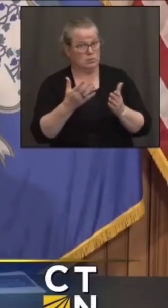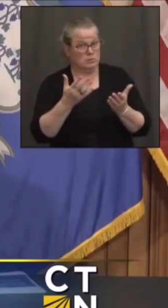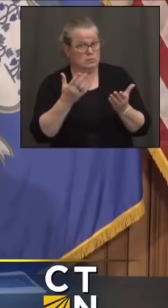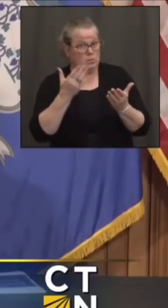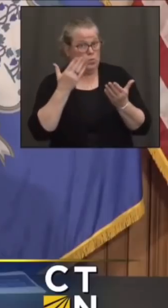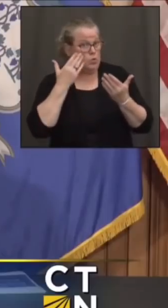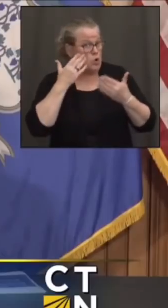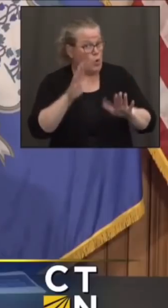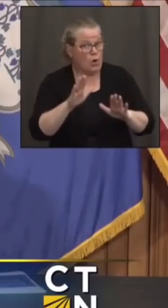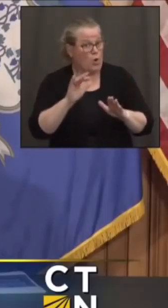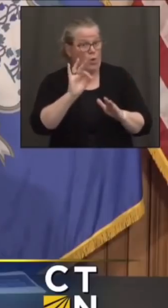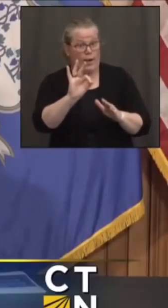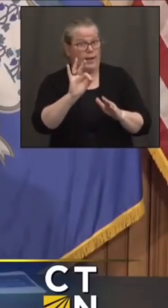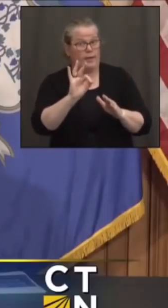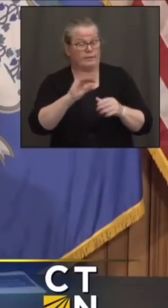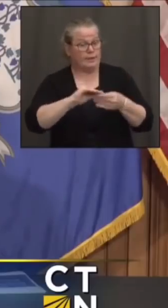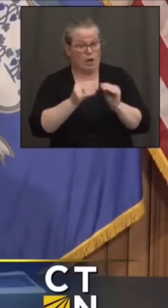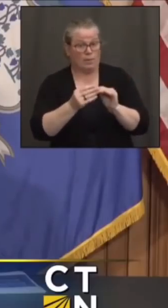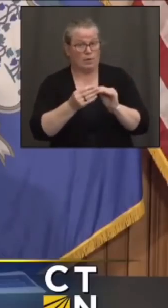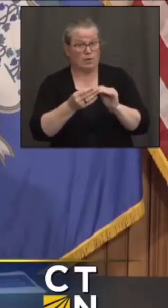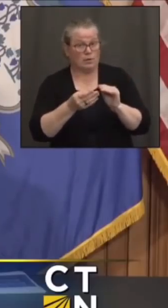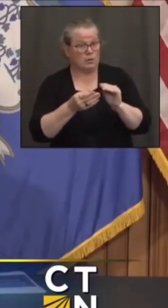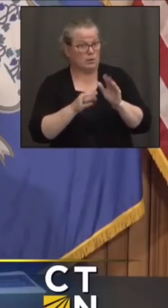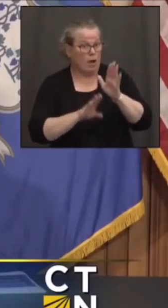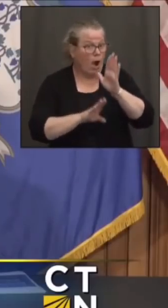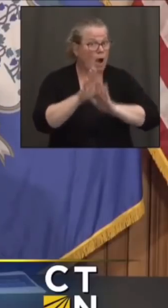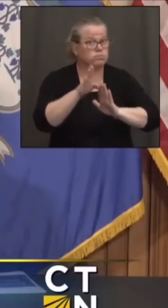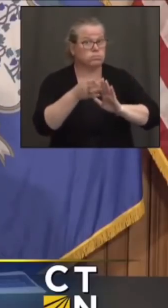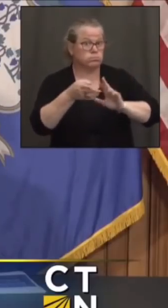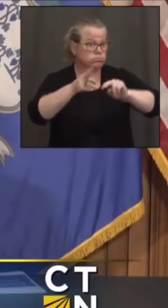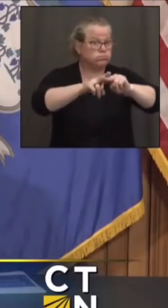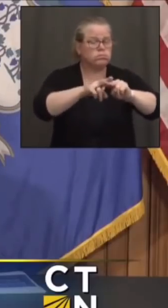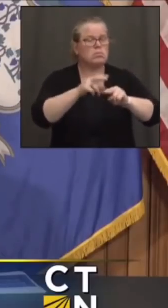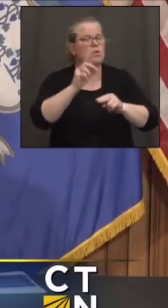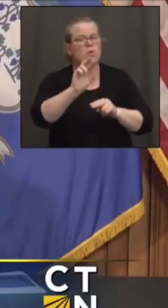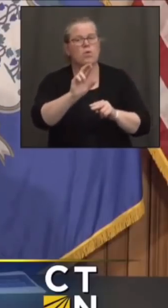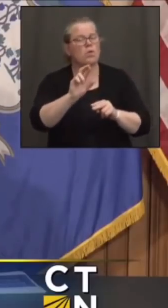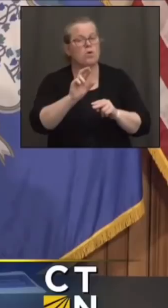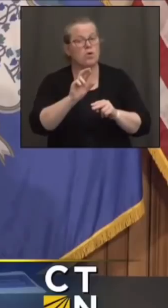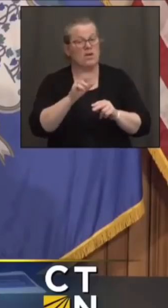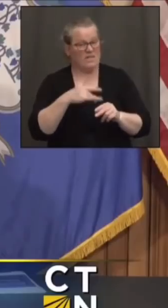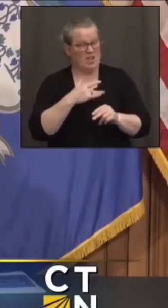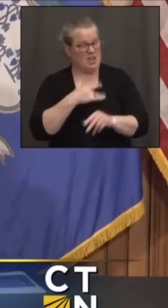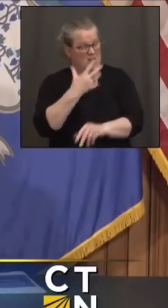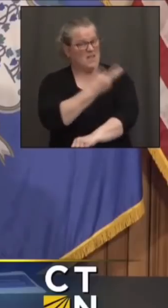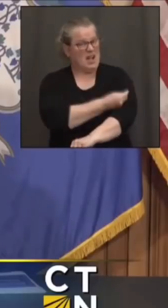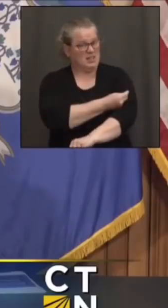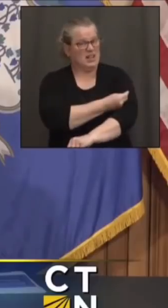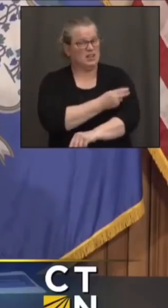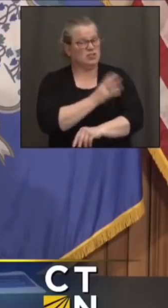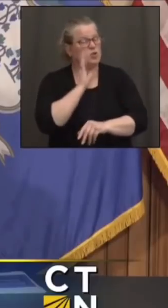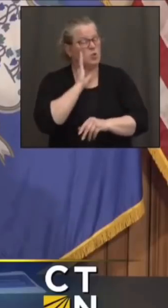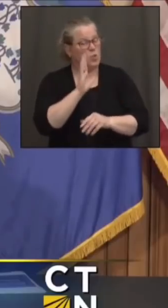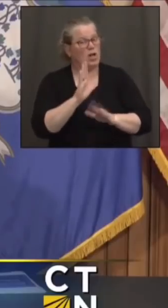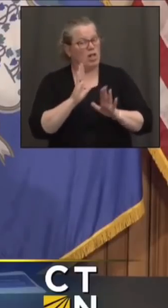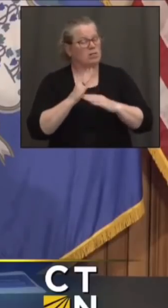is coming back, in full force at some point, or does the vaccination negate that?